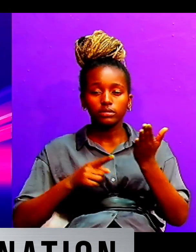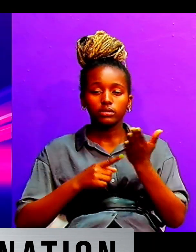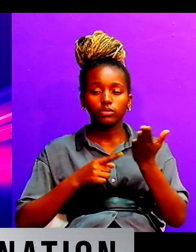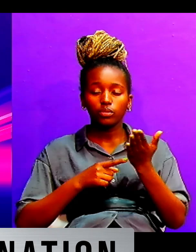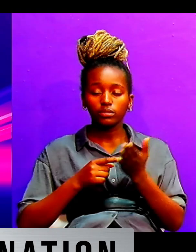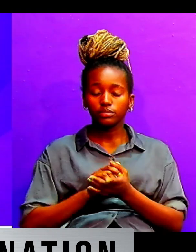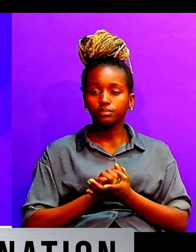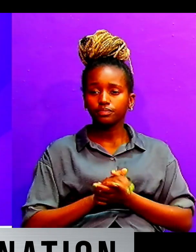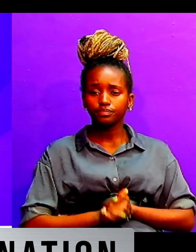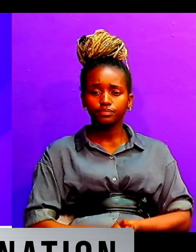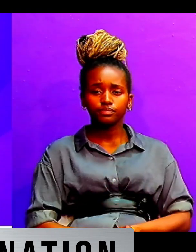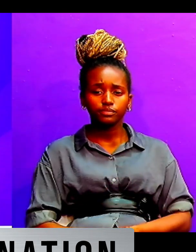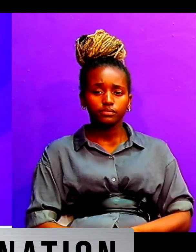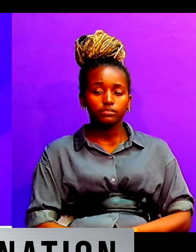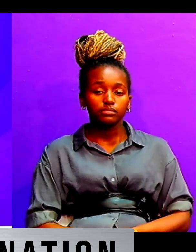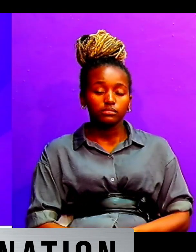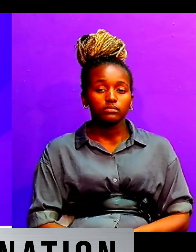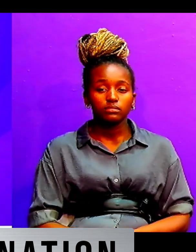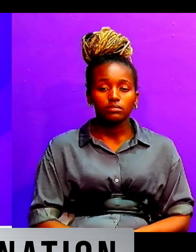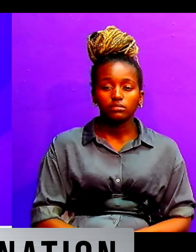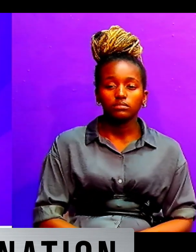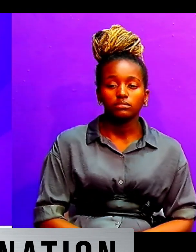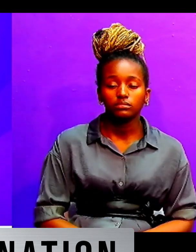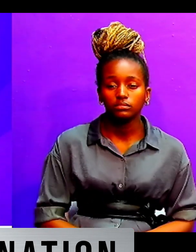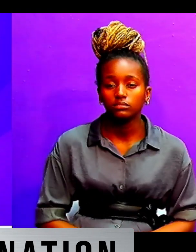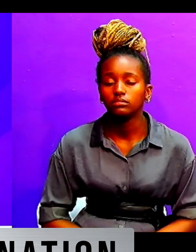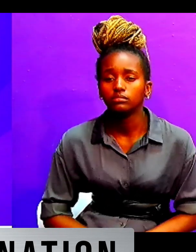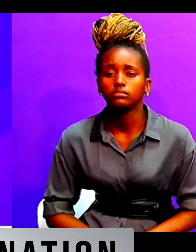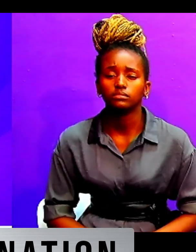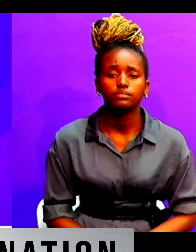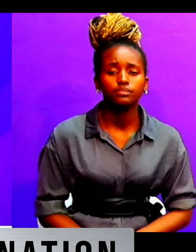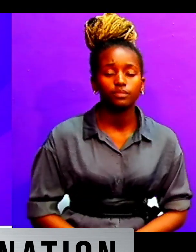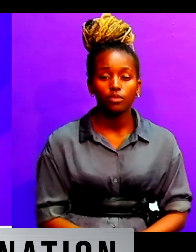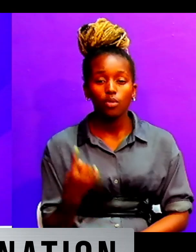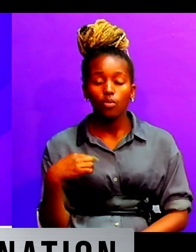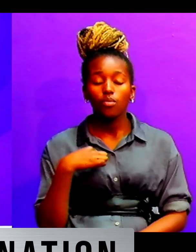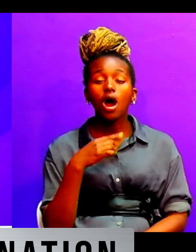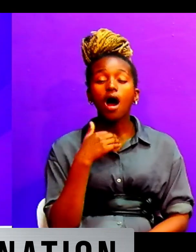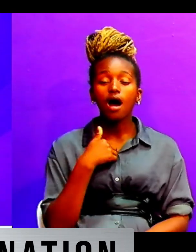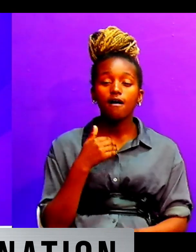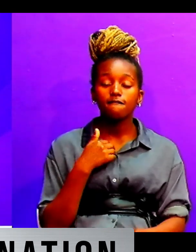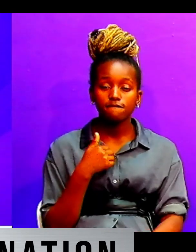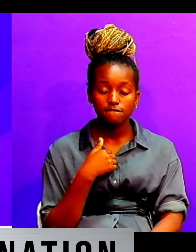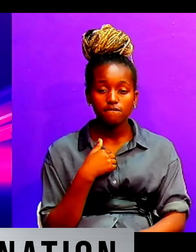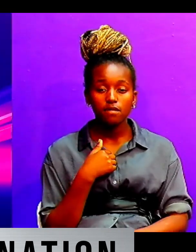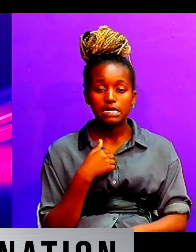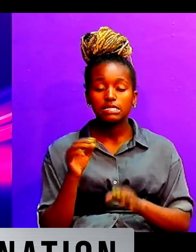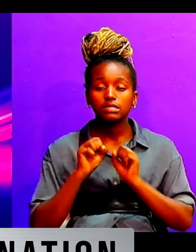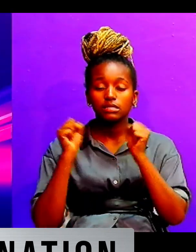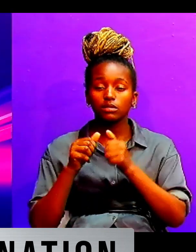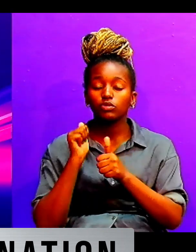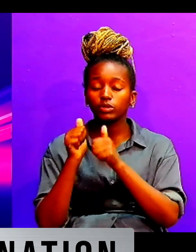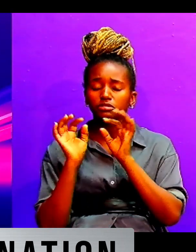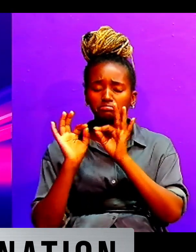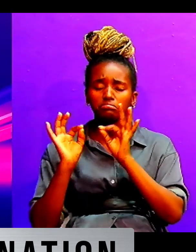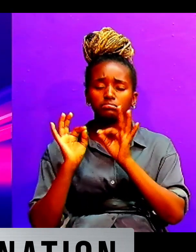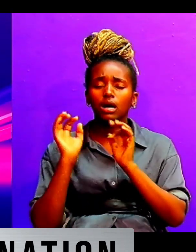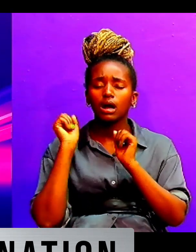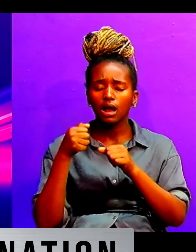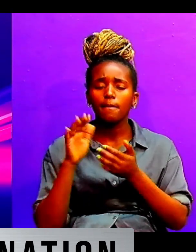thing, technology. Yes. Our systems are fully integrated. So hizi vitu za pesa za mkono